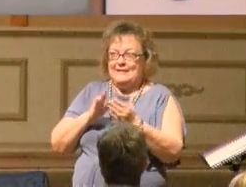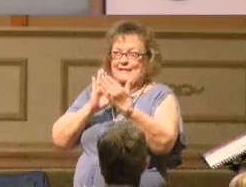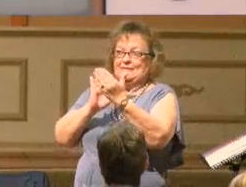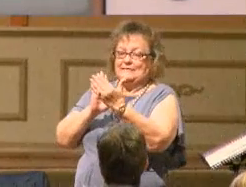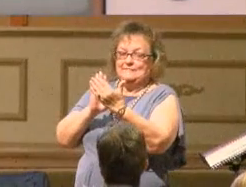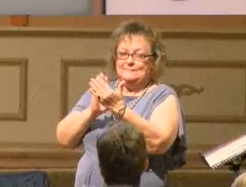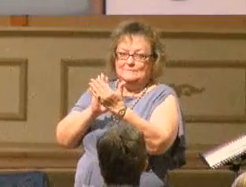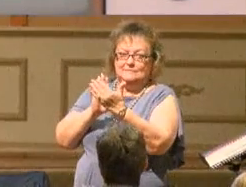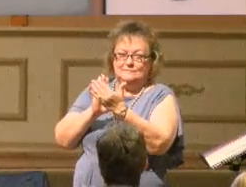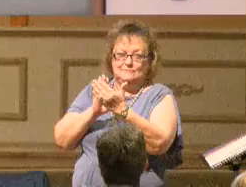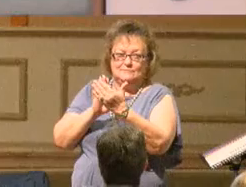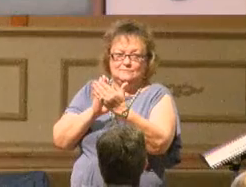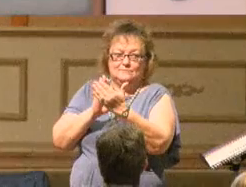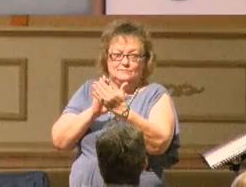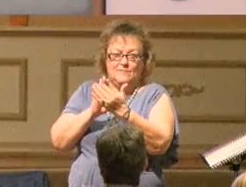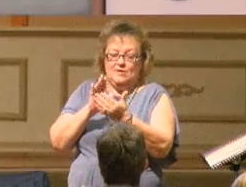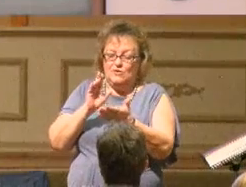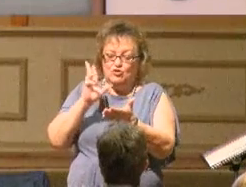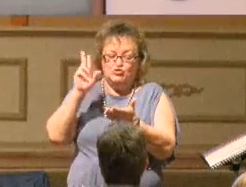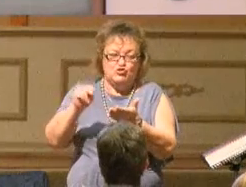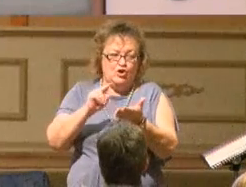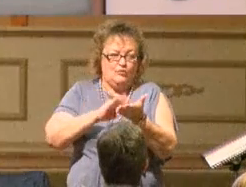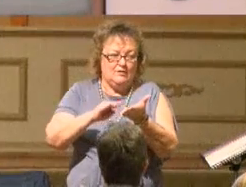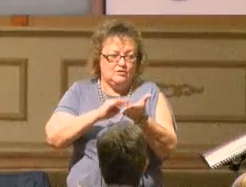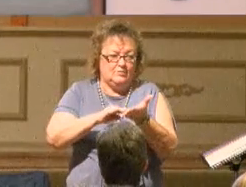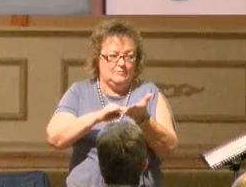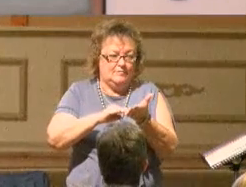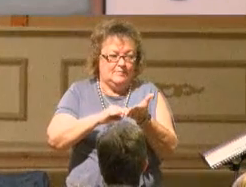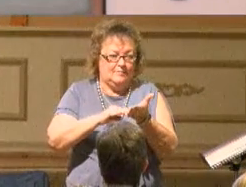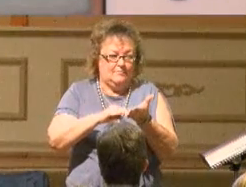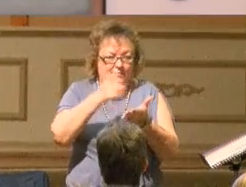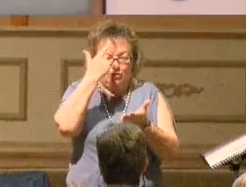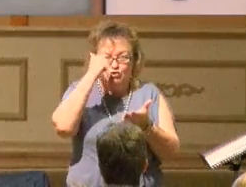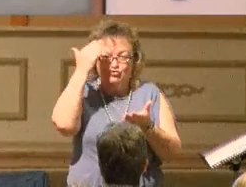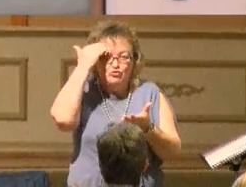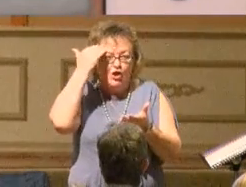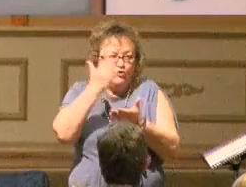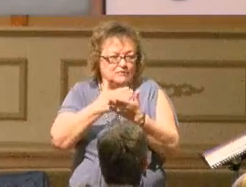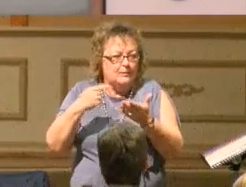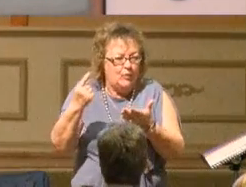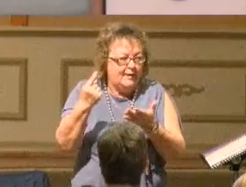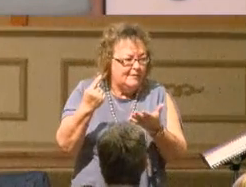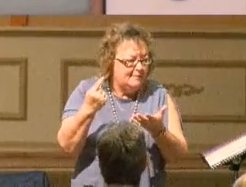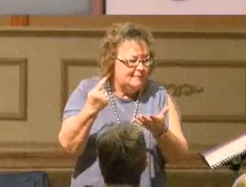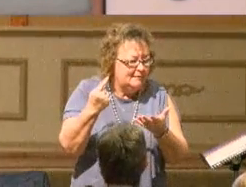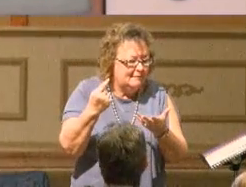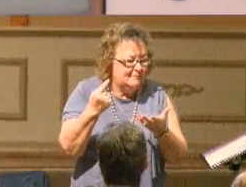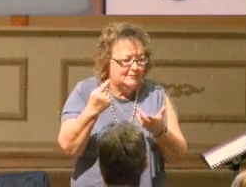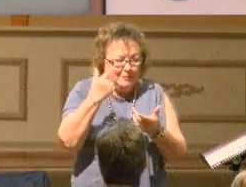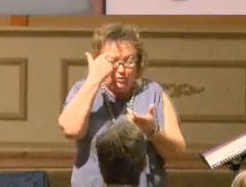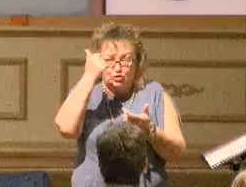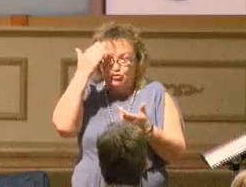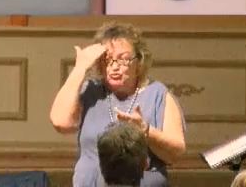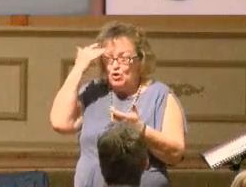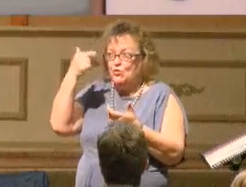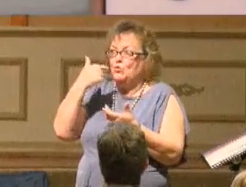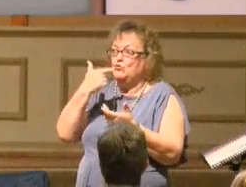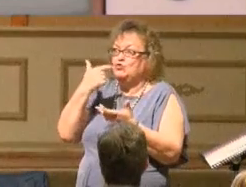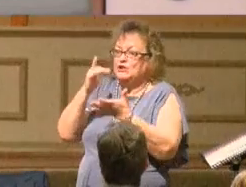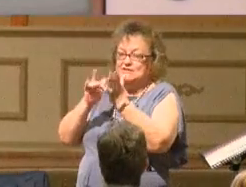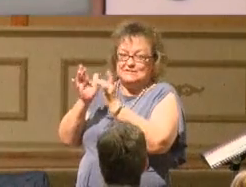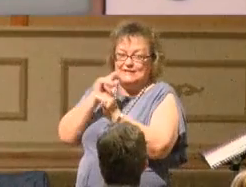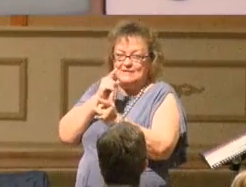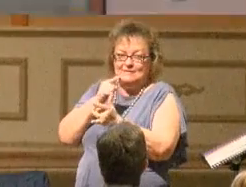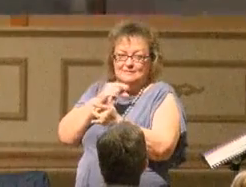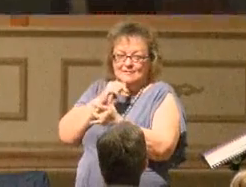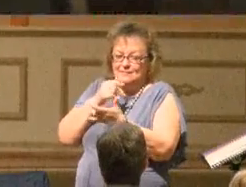No remission through relation. John the Baptist, he goes on and gives testimony throughout